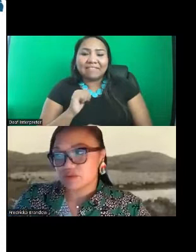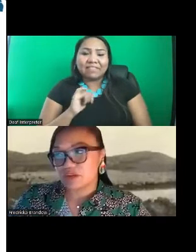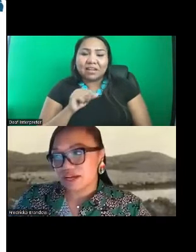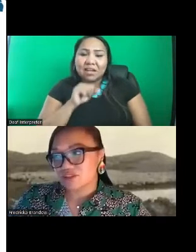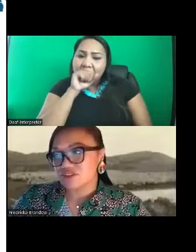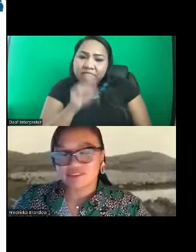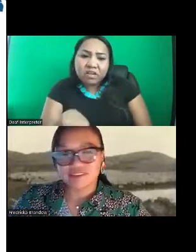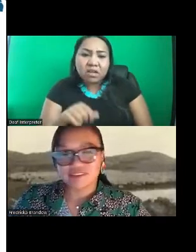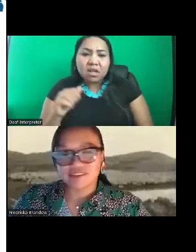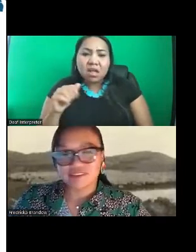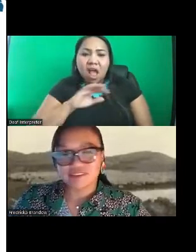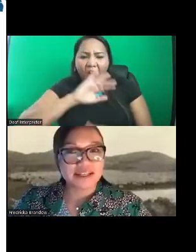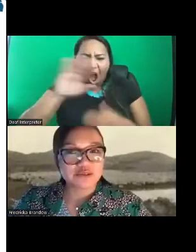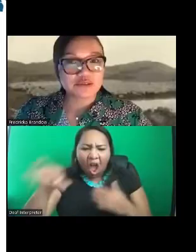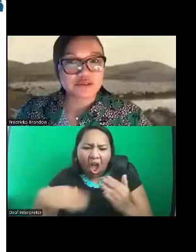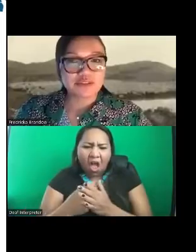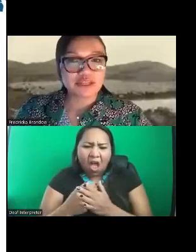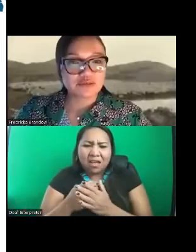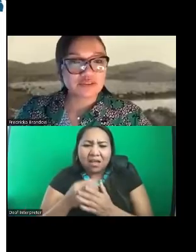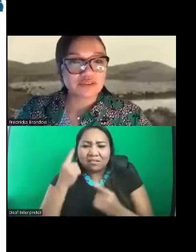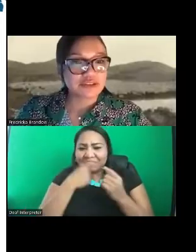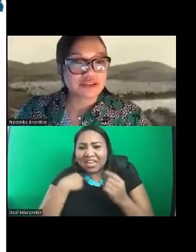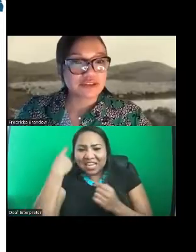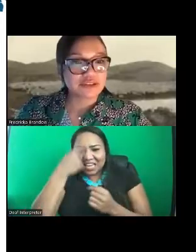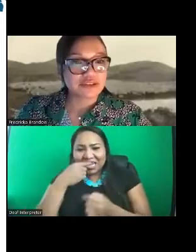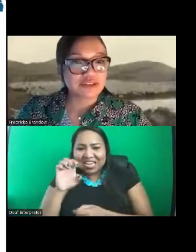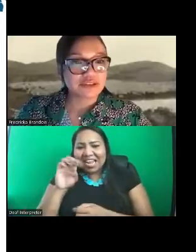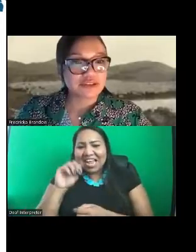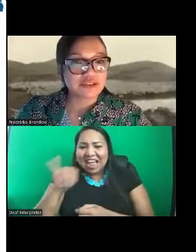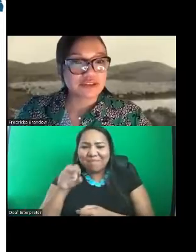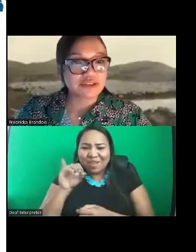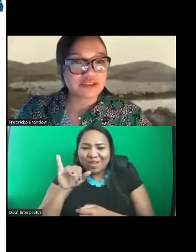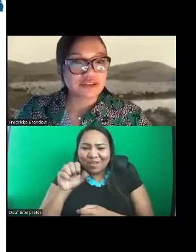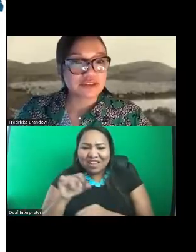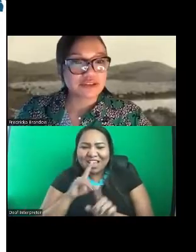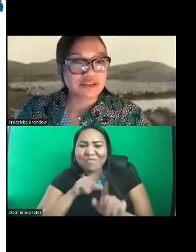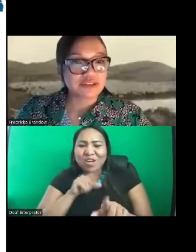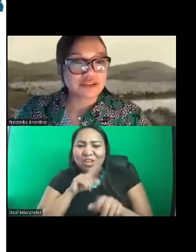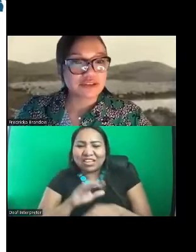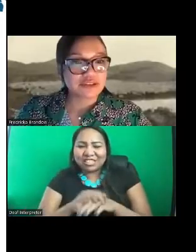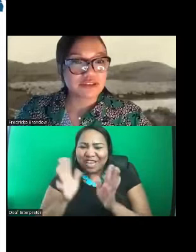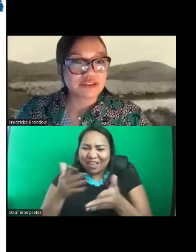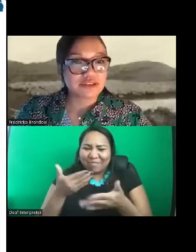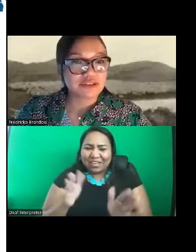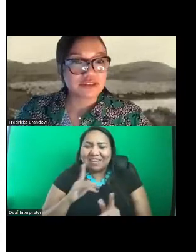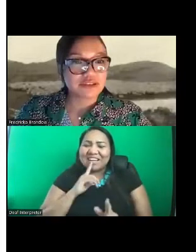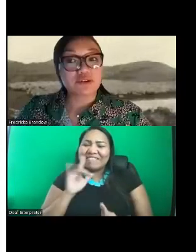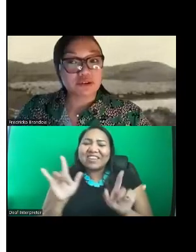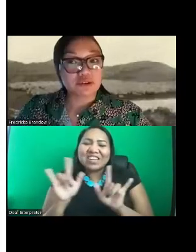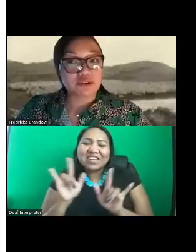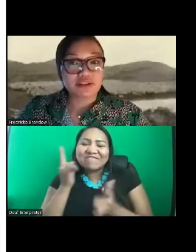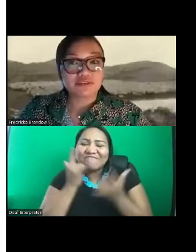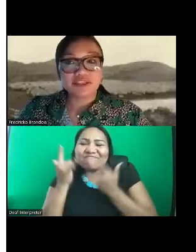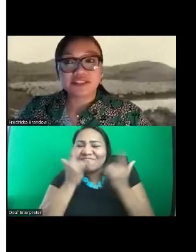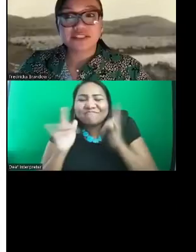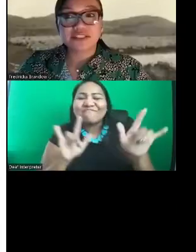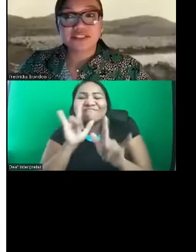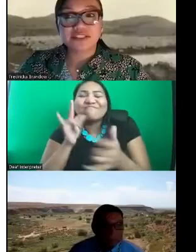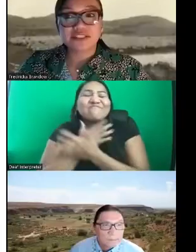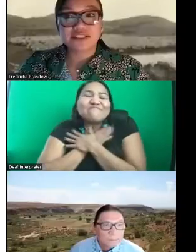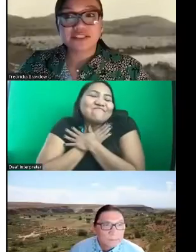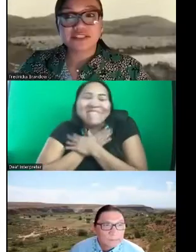and reactions in the chat. So thanks for the love, everyone. Next, we will hear from 3 speakers who will give us